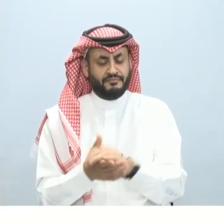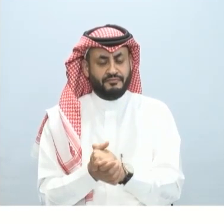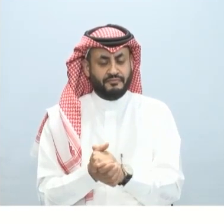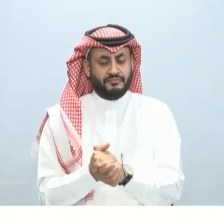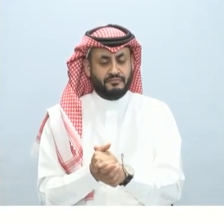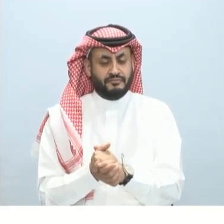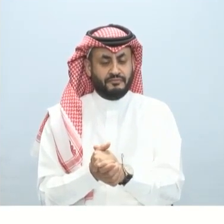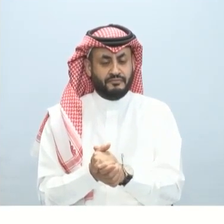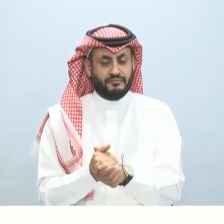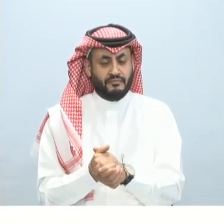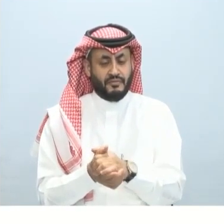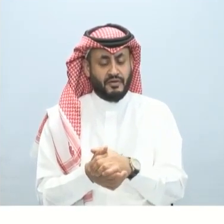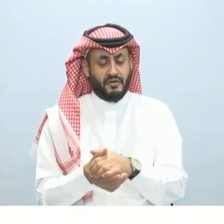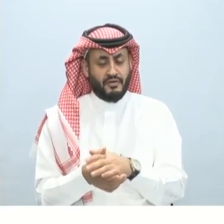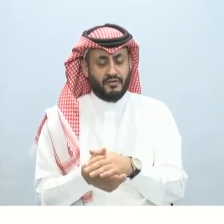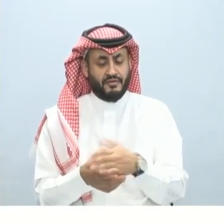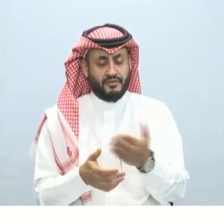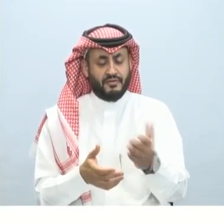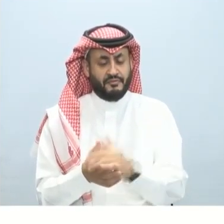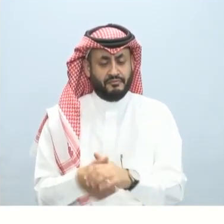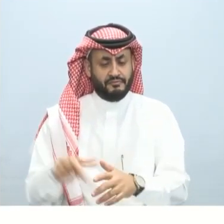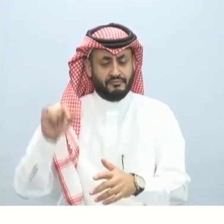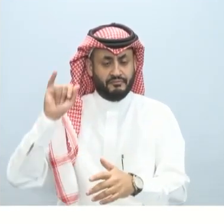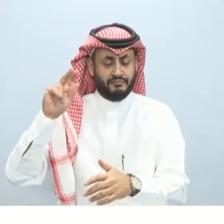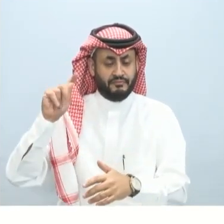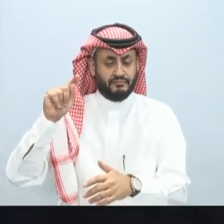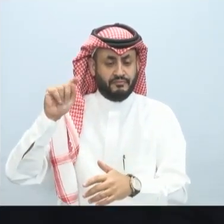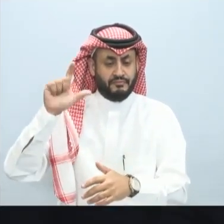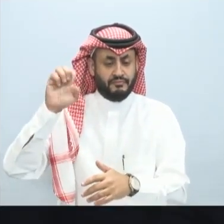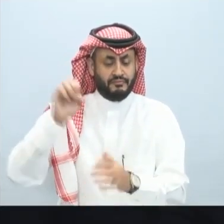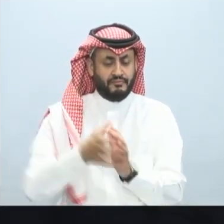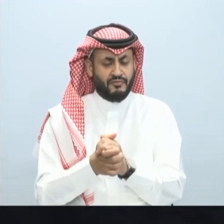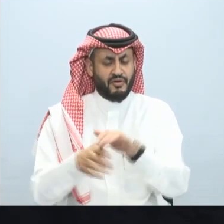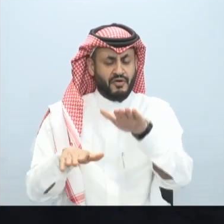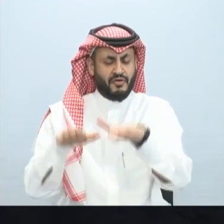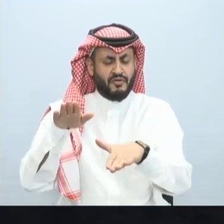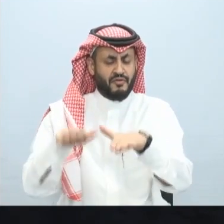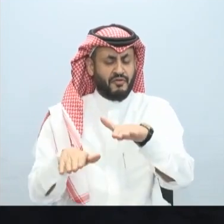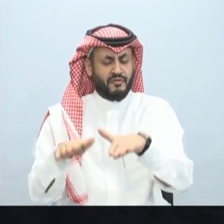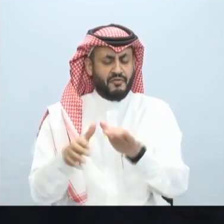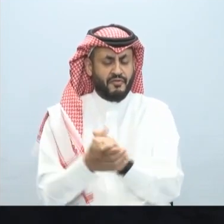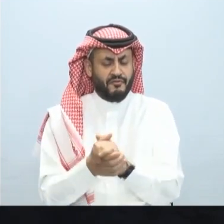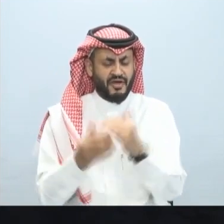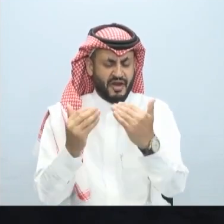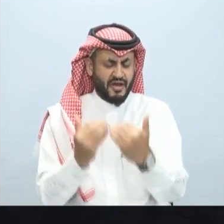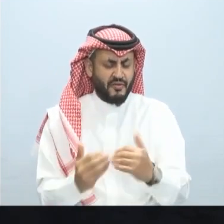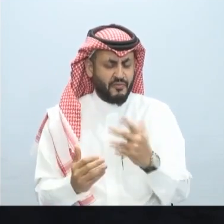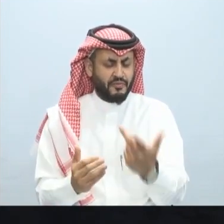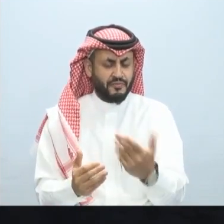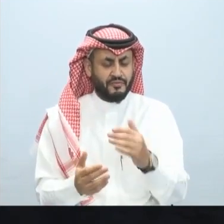best. We have little, if we are comparing between two less and the least as we applied